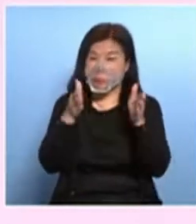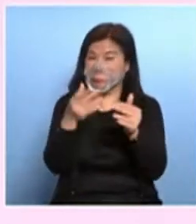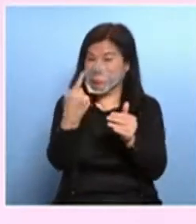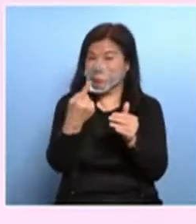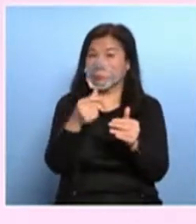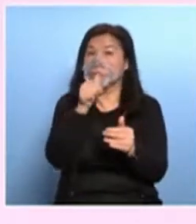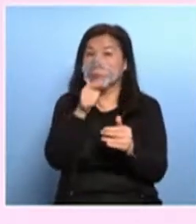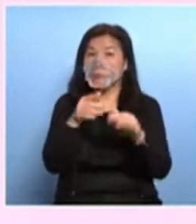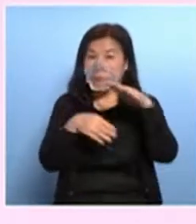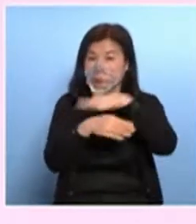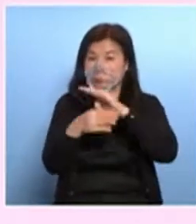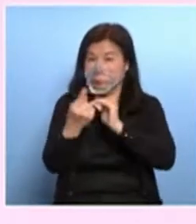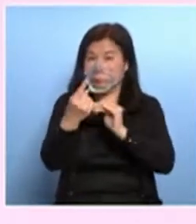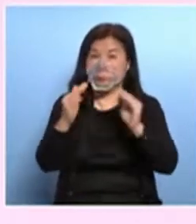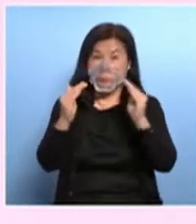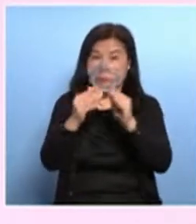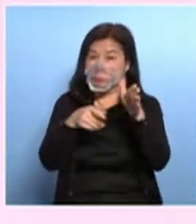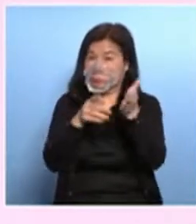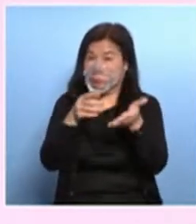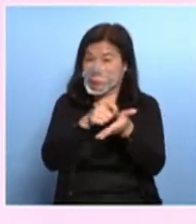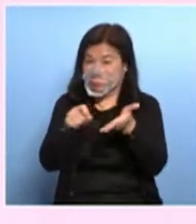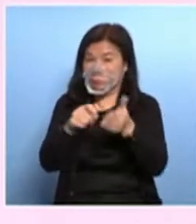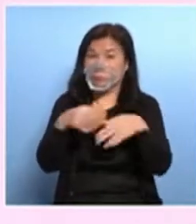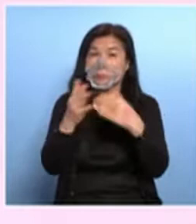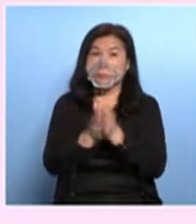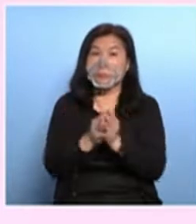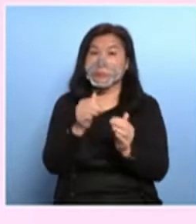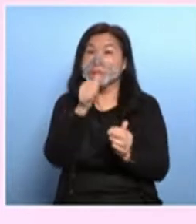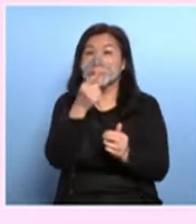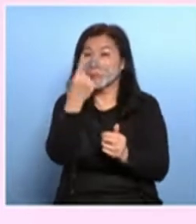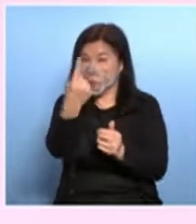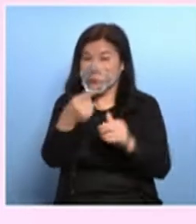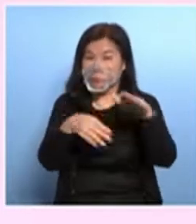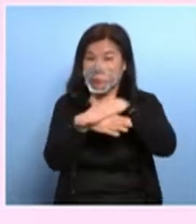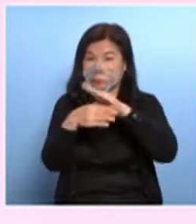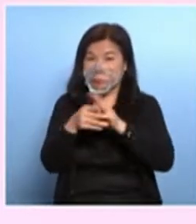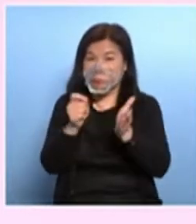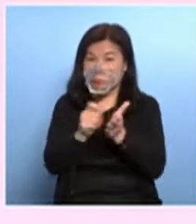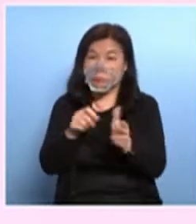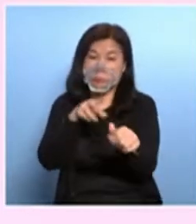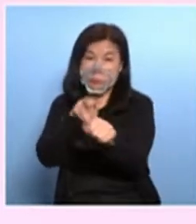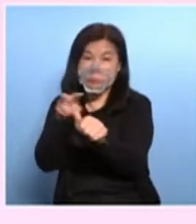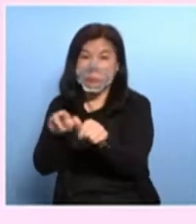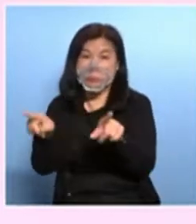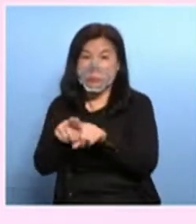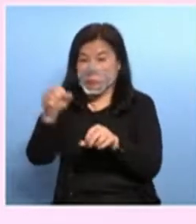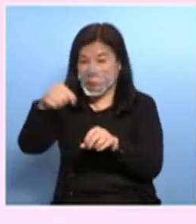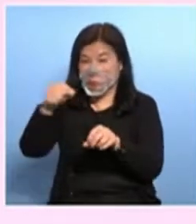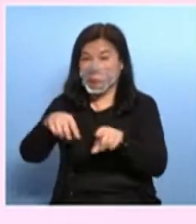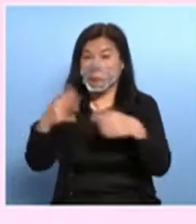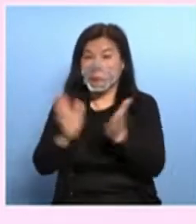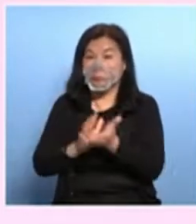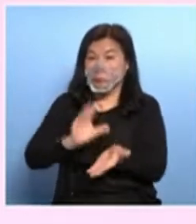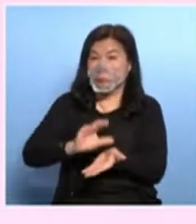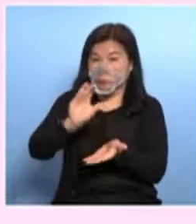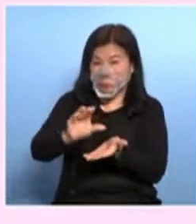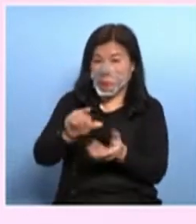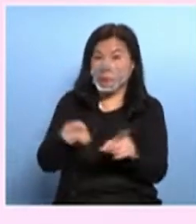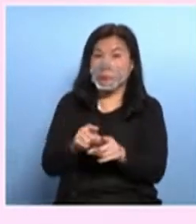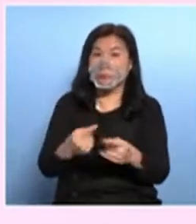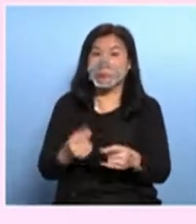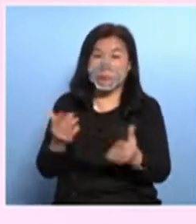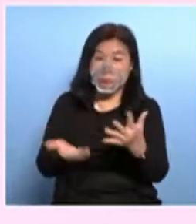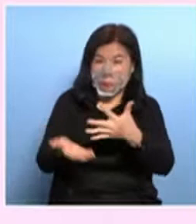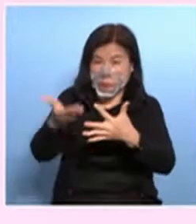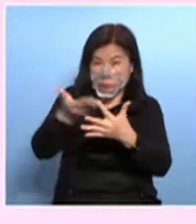provide tax concessions for the eligible family investment management entities managed by single family offices.